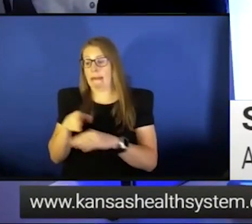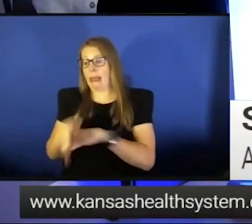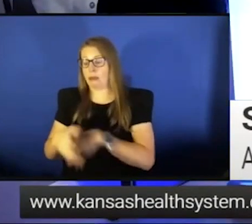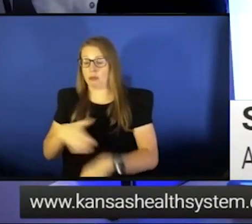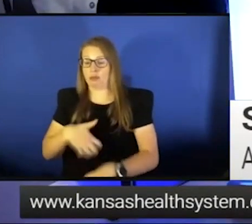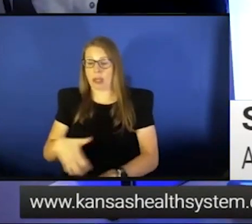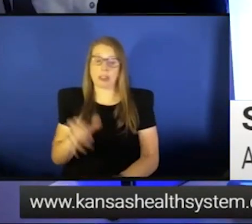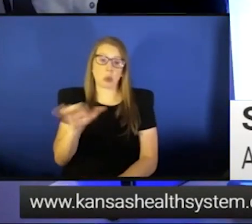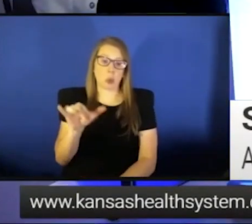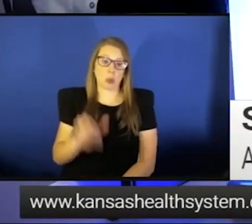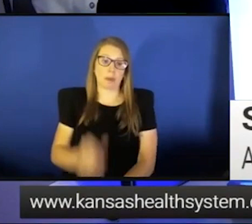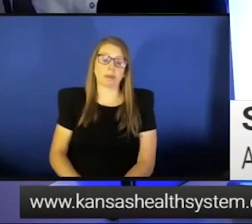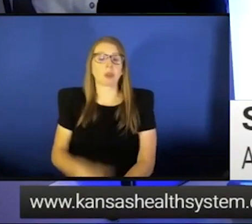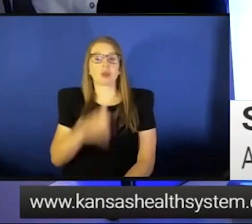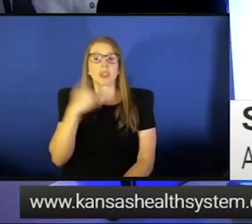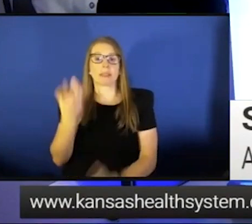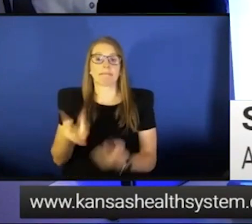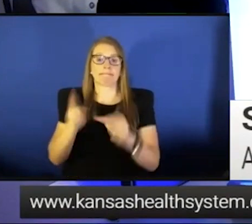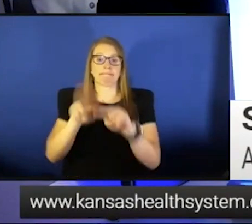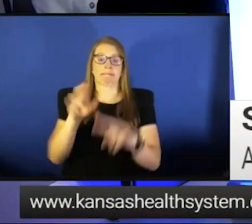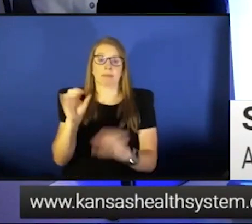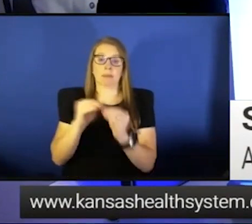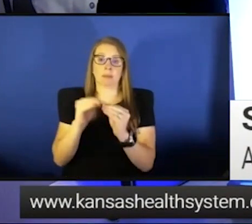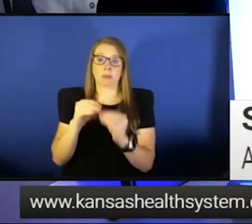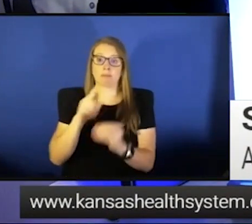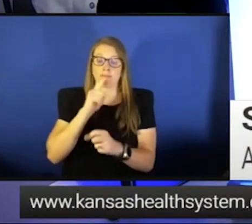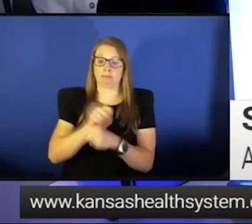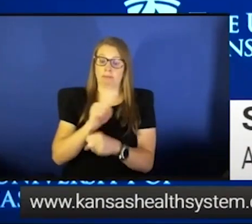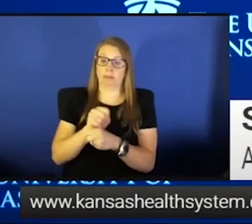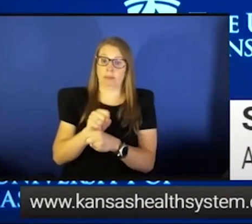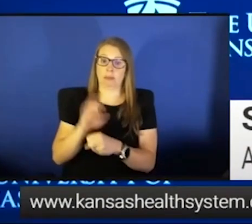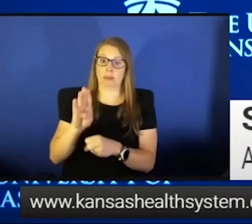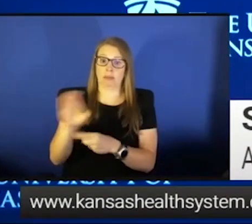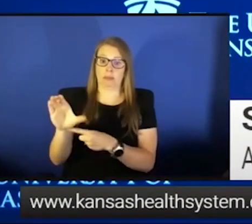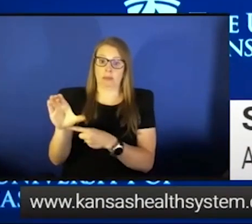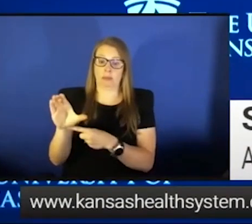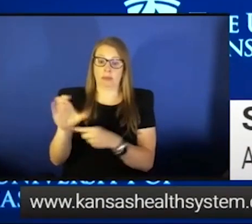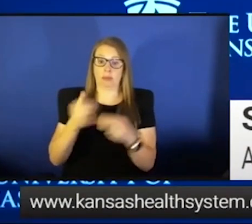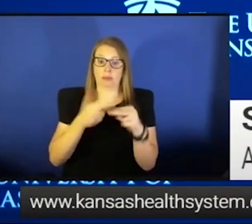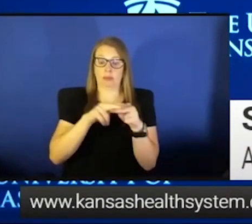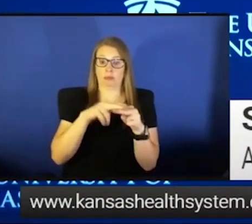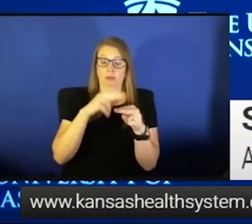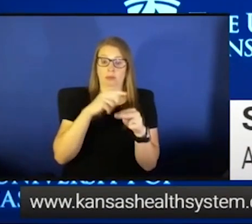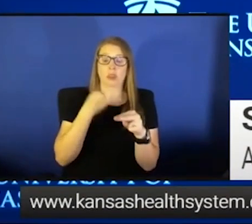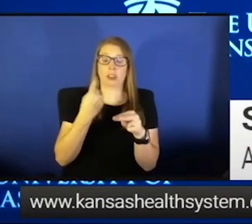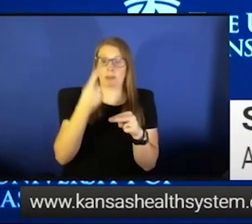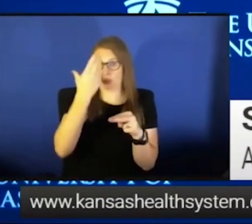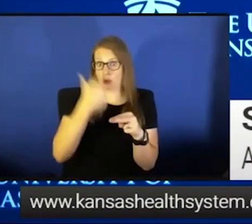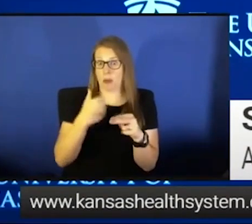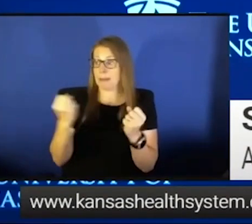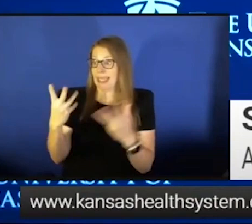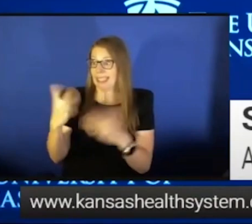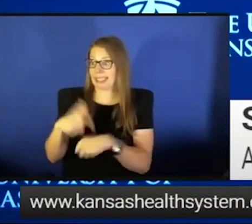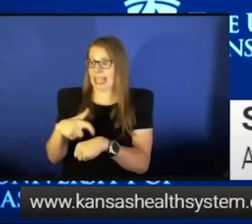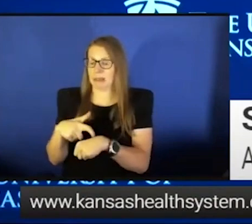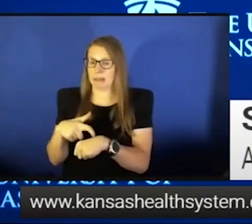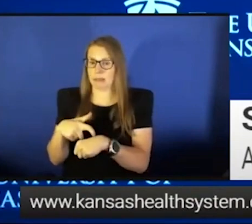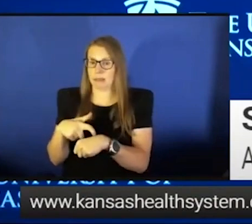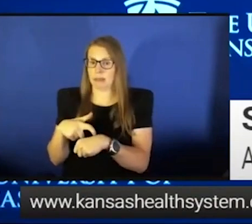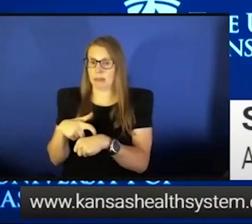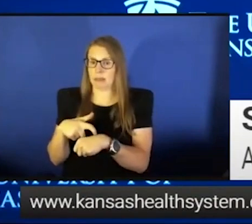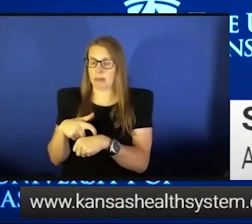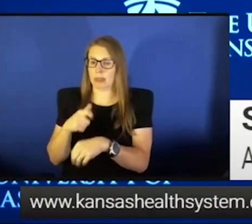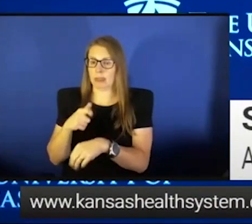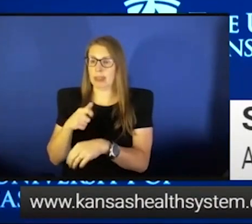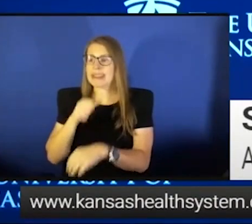just to say, it is true that birth control pills are associated with a higher risk of stroke. It is also true that many times there's an